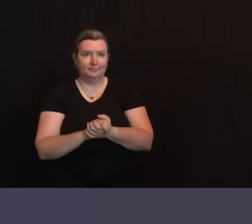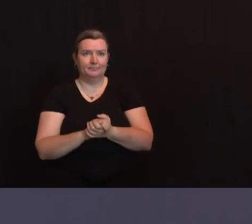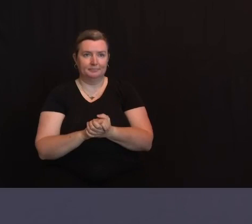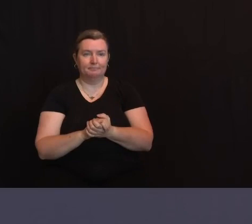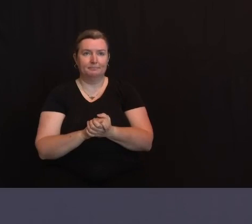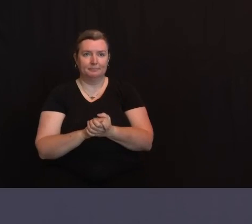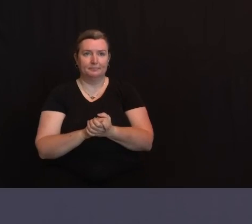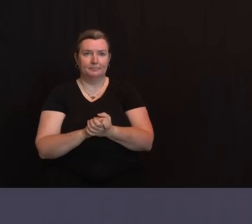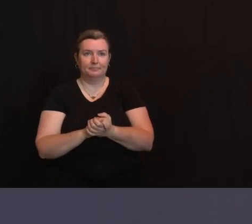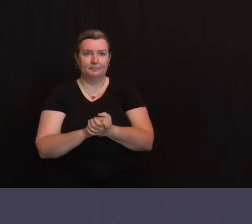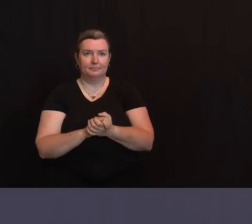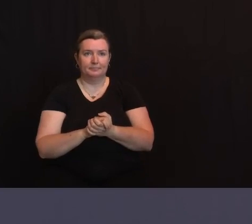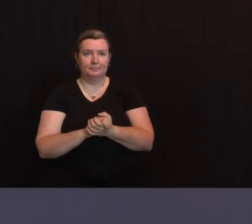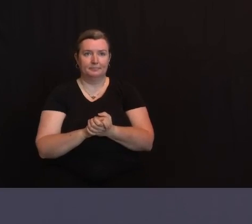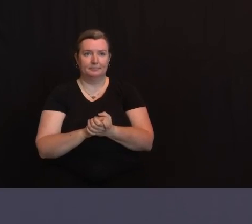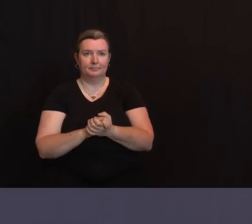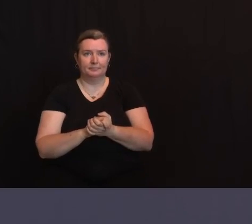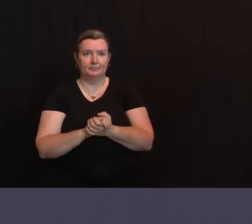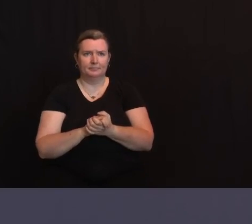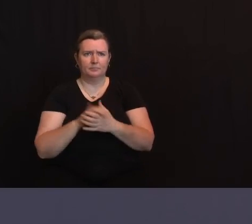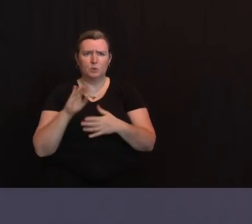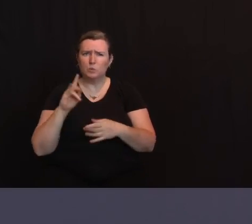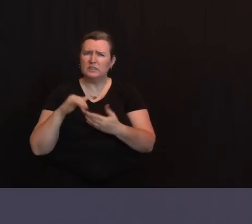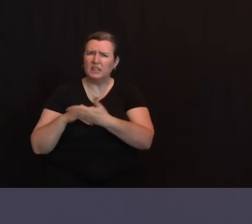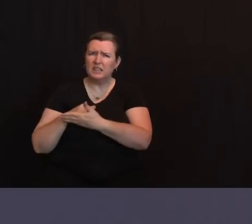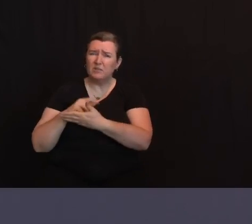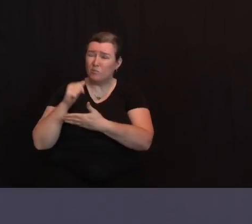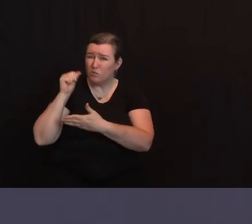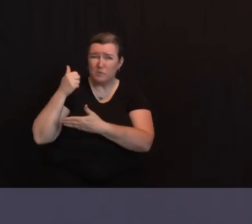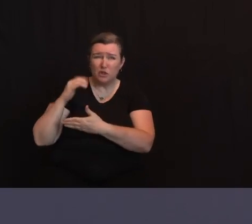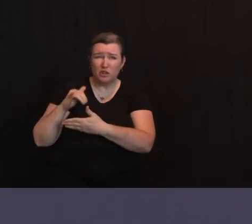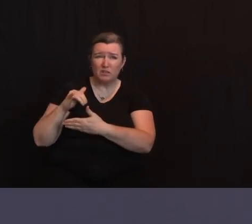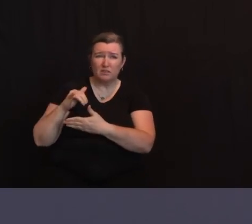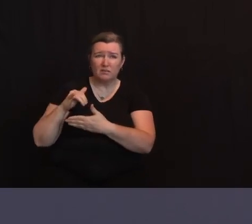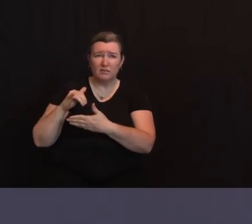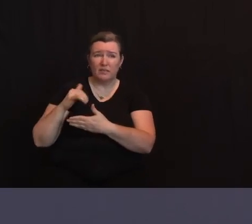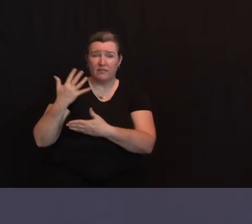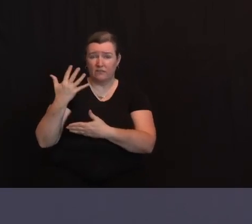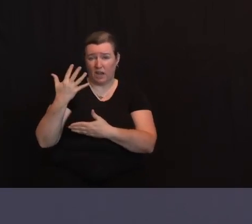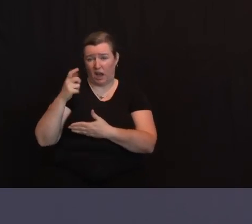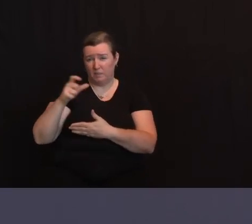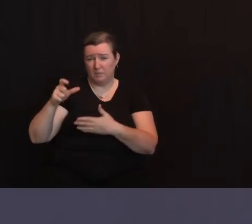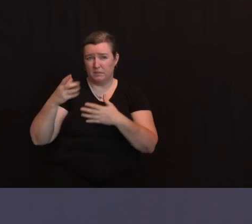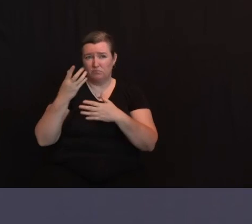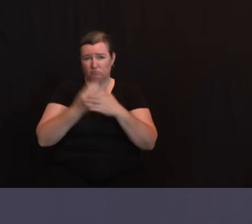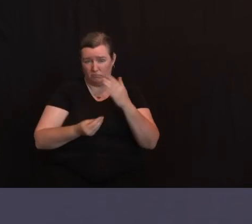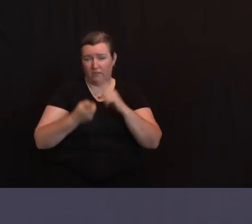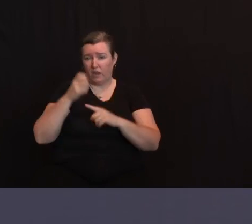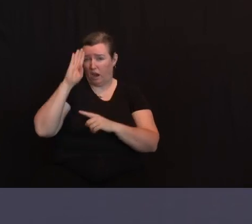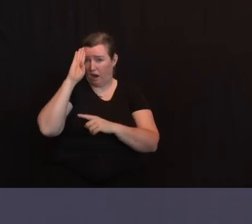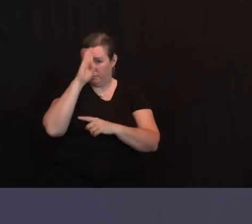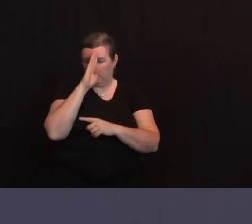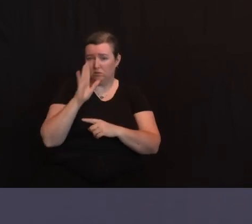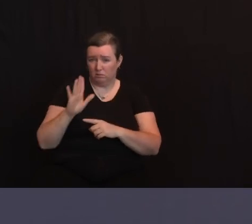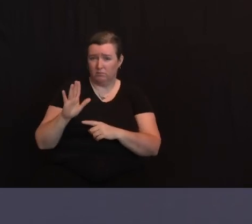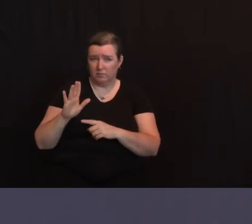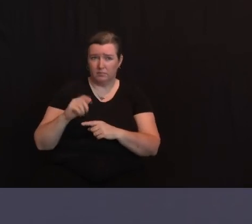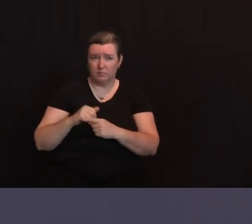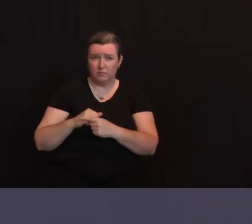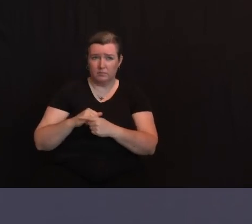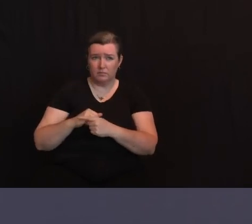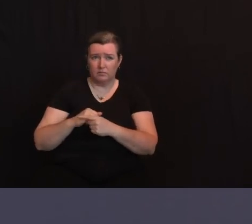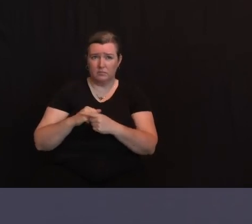your question, where Judy said 5 people passed in hospitals. Judy has referred to this. There were days where literally